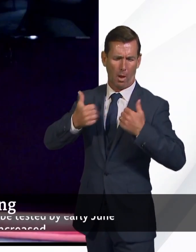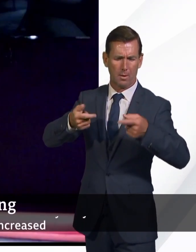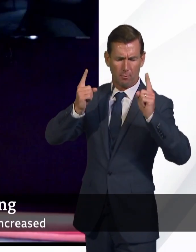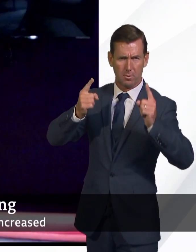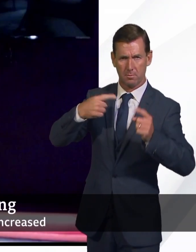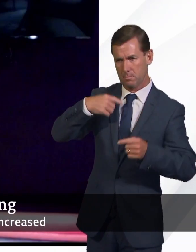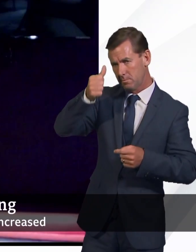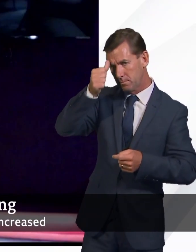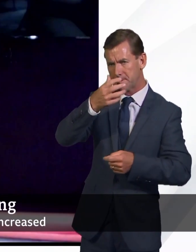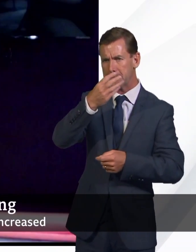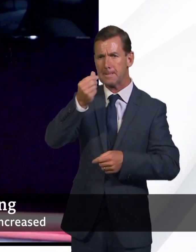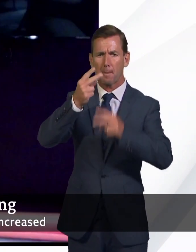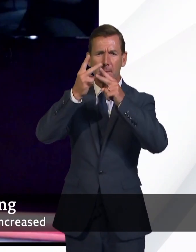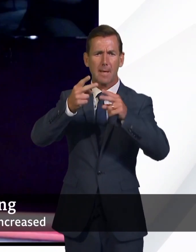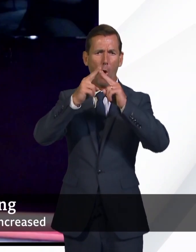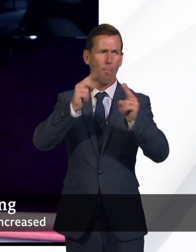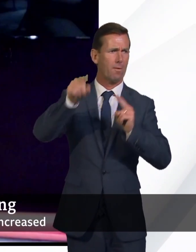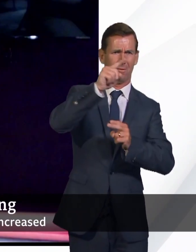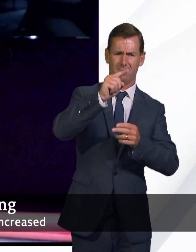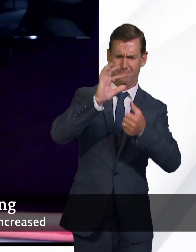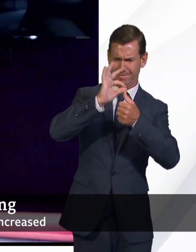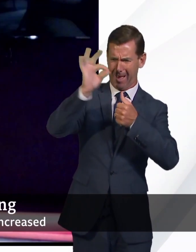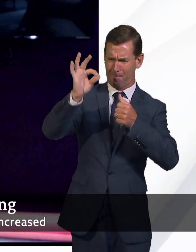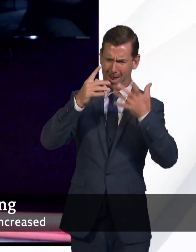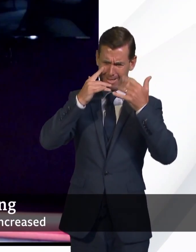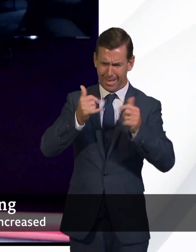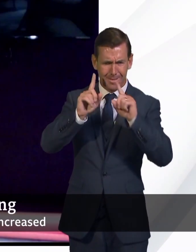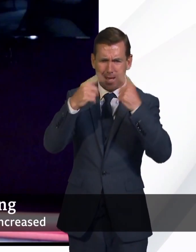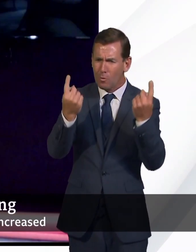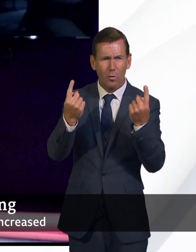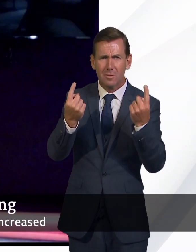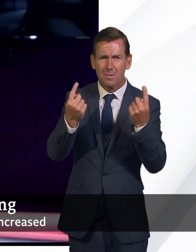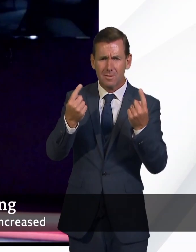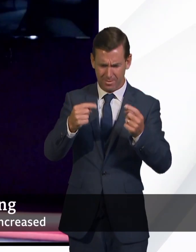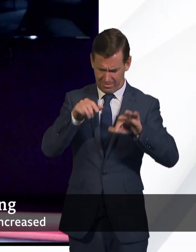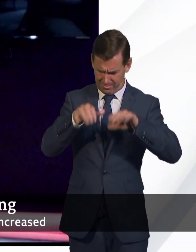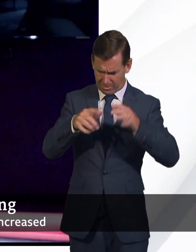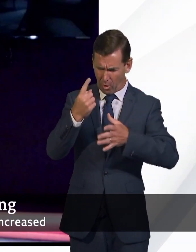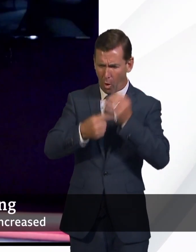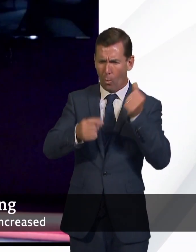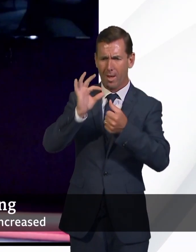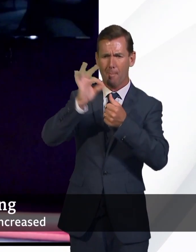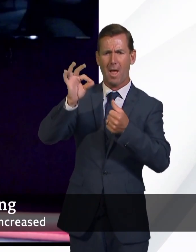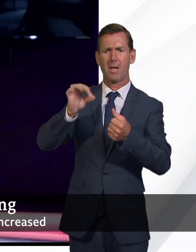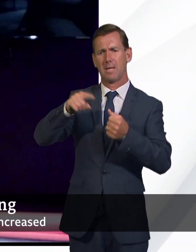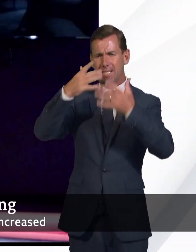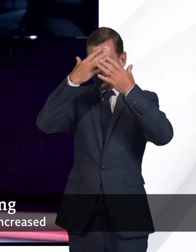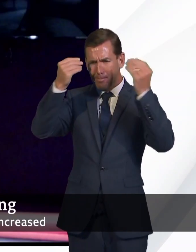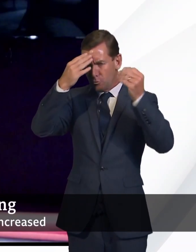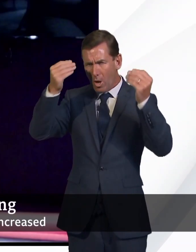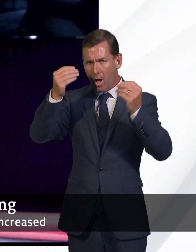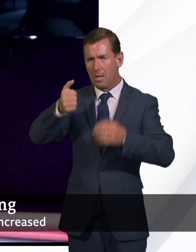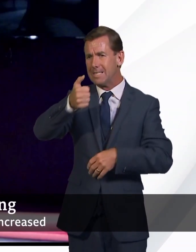on the portal. They say that it only applies for people with dementia and over 65s, but that leaves out a